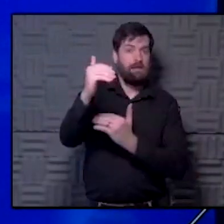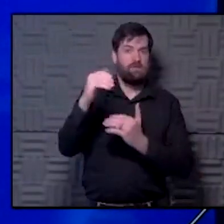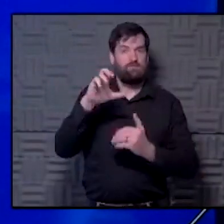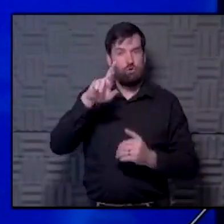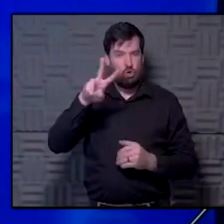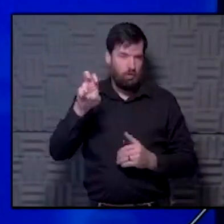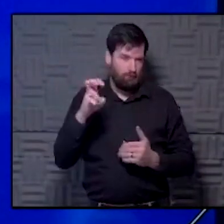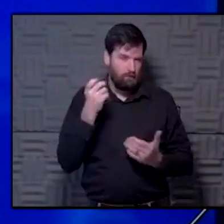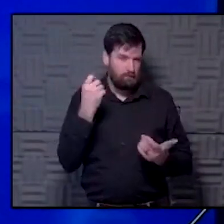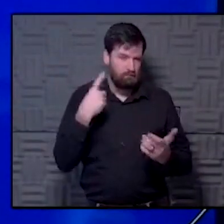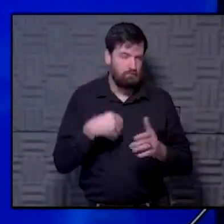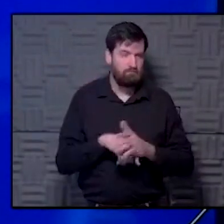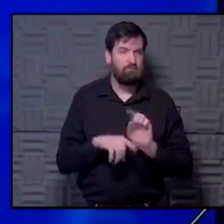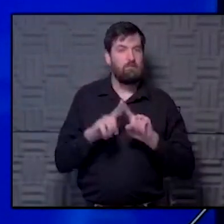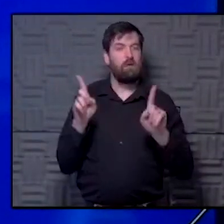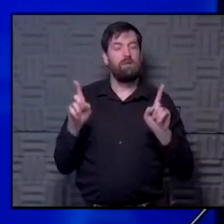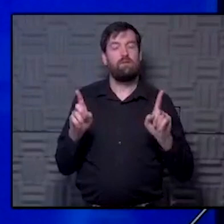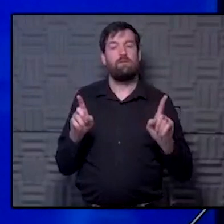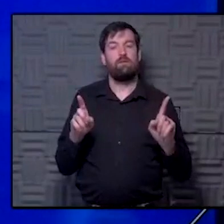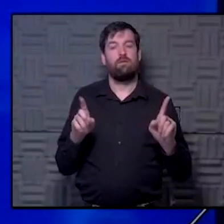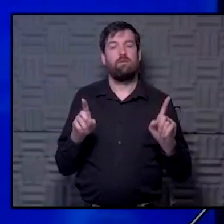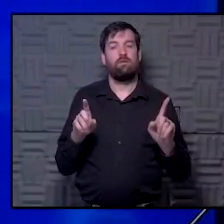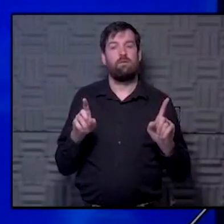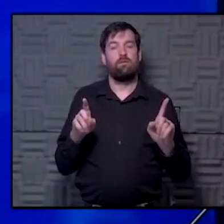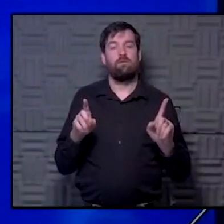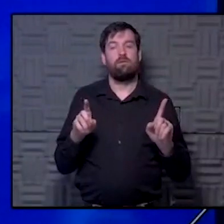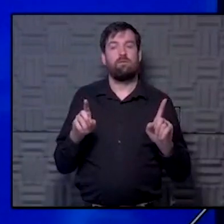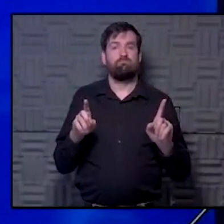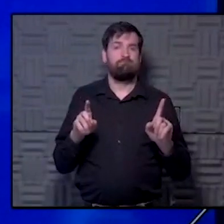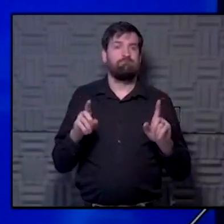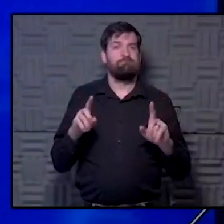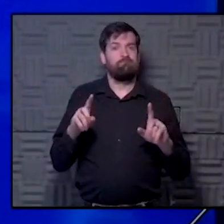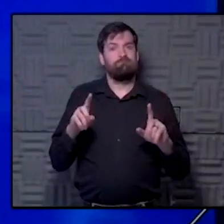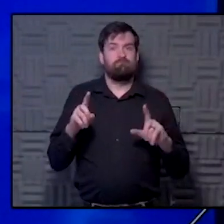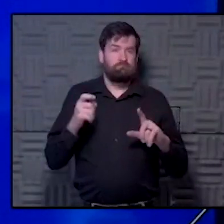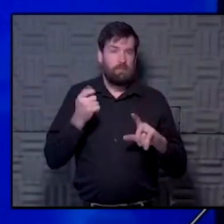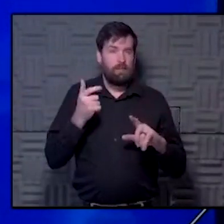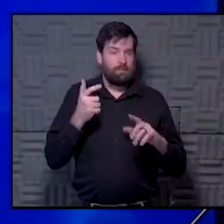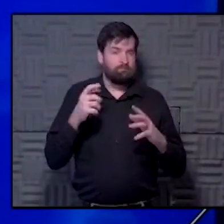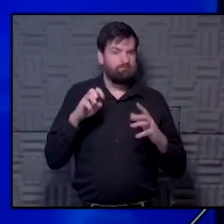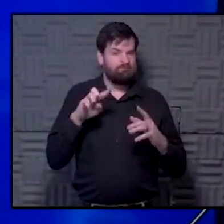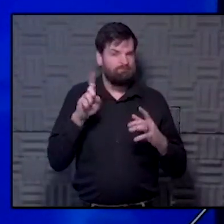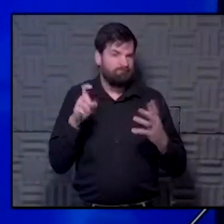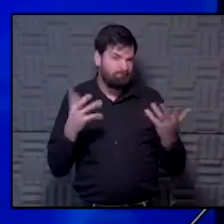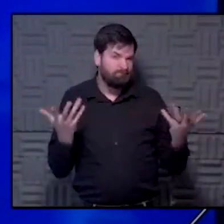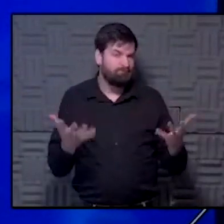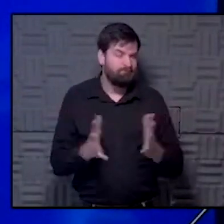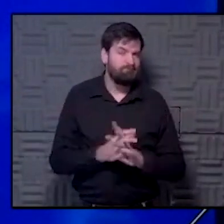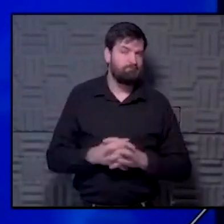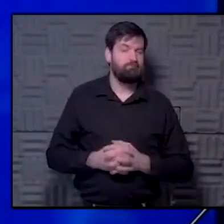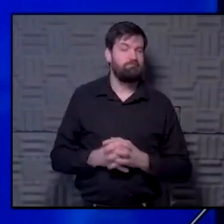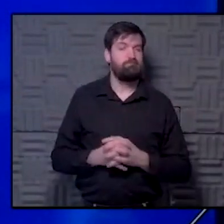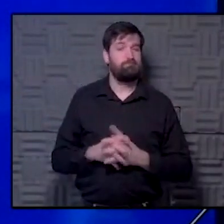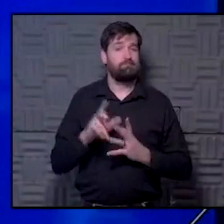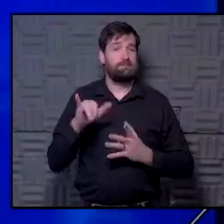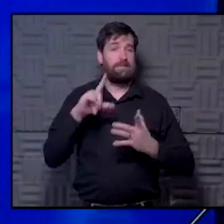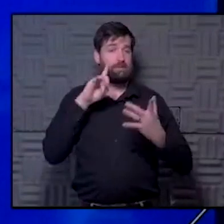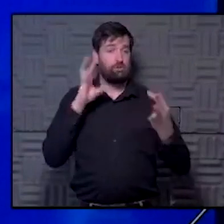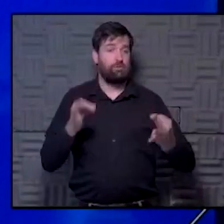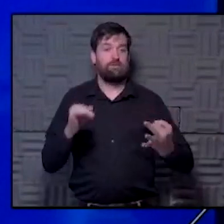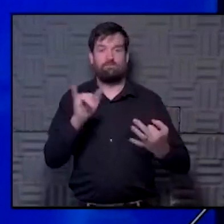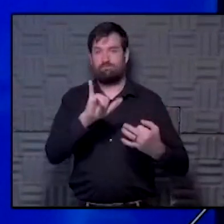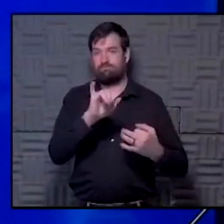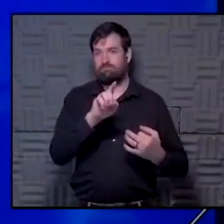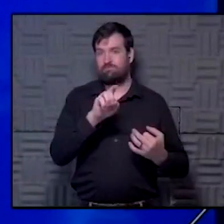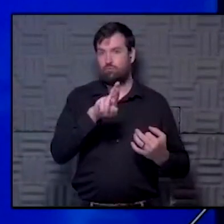will, but it is a bit, at times, a bit of a mystery. And that determination, as Dr. Satterwhite